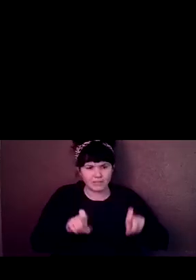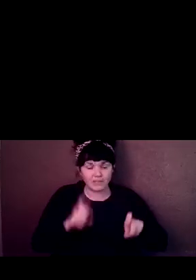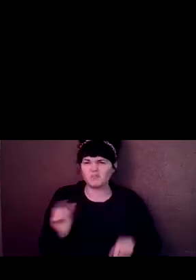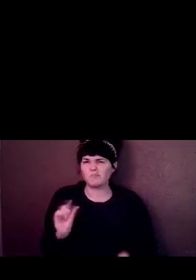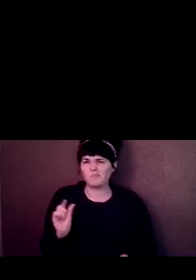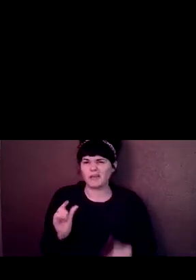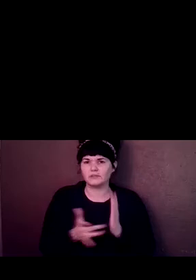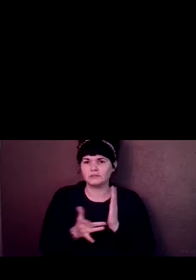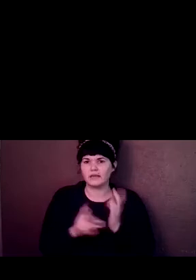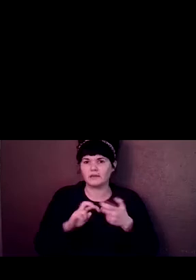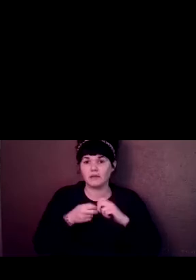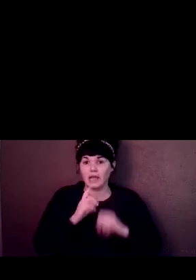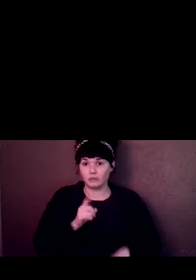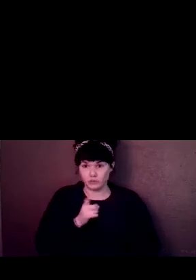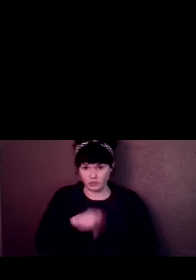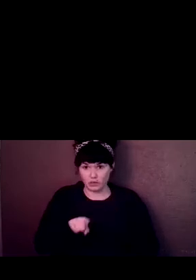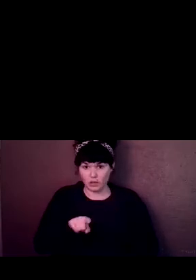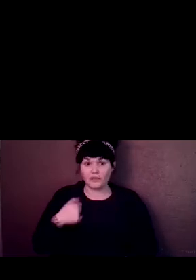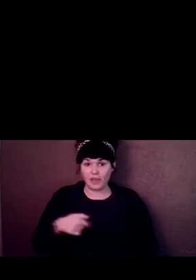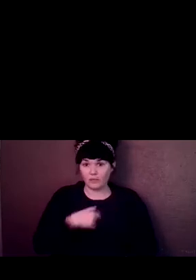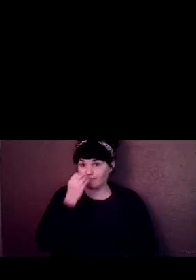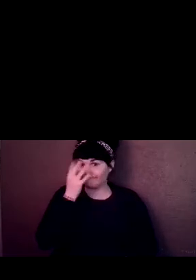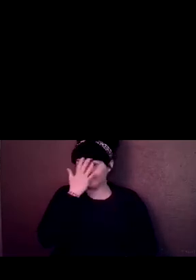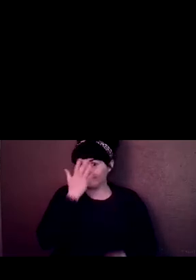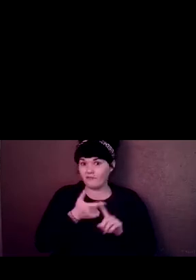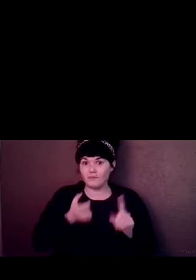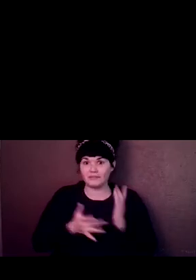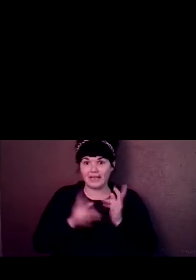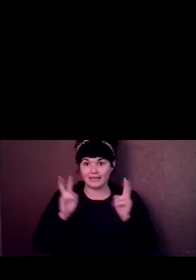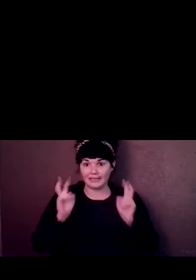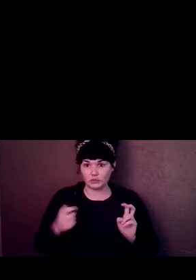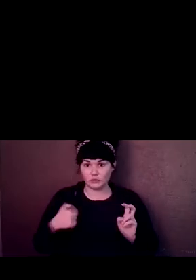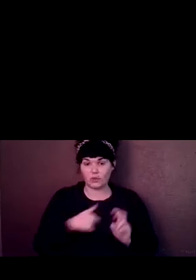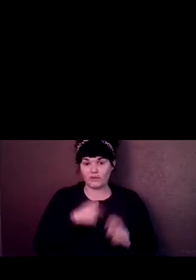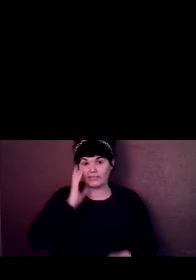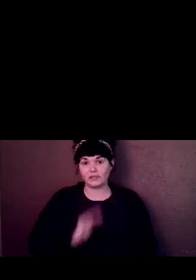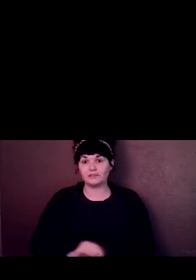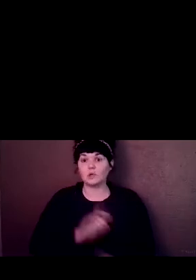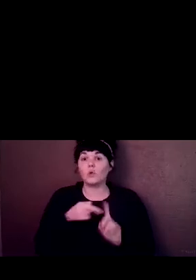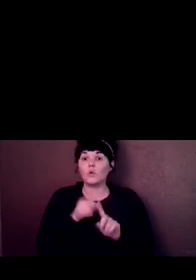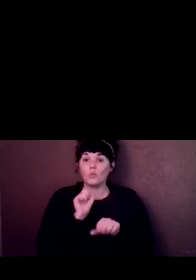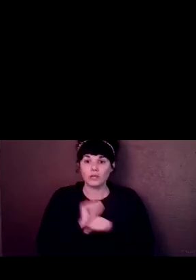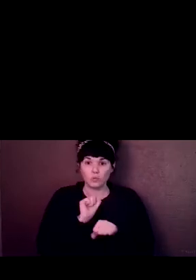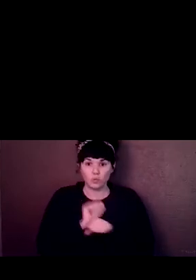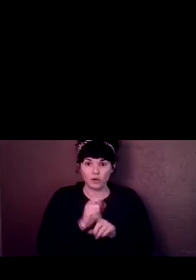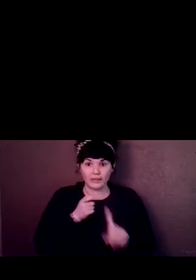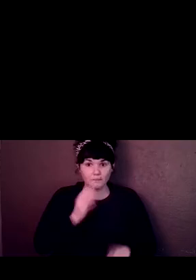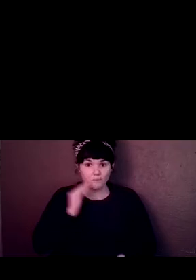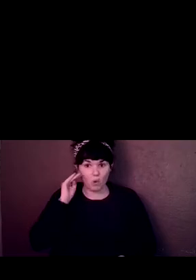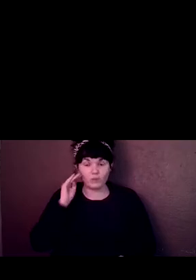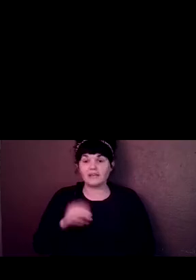all learned from these tech issues we've experienced. When working remotely in a hybrid